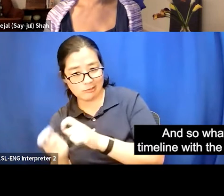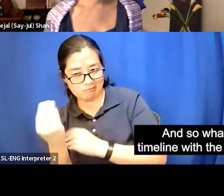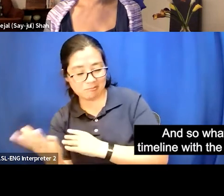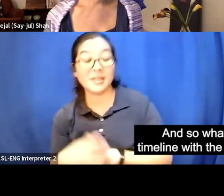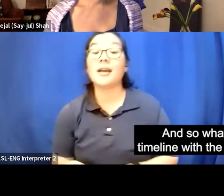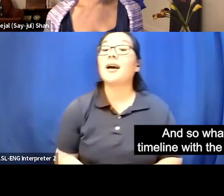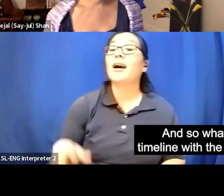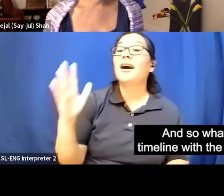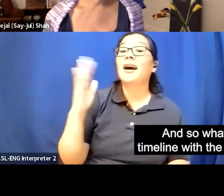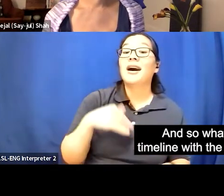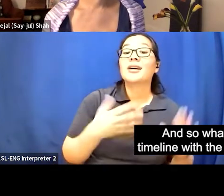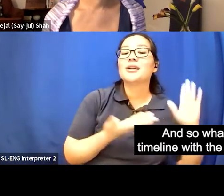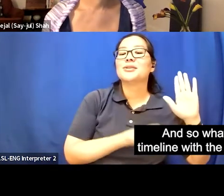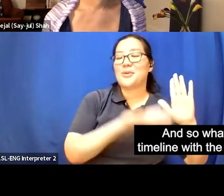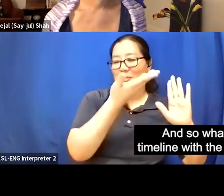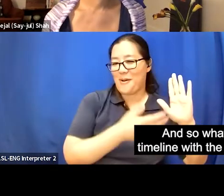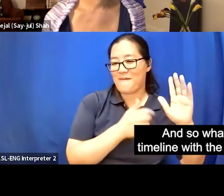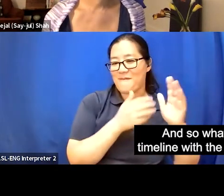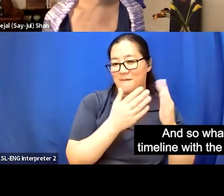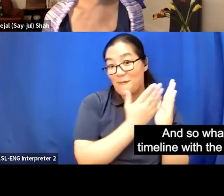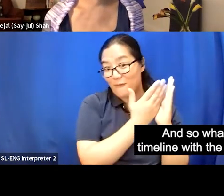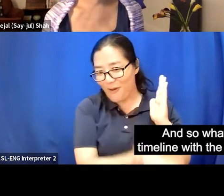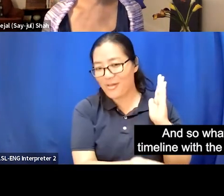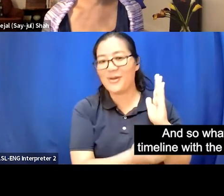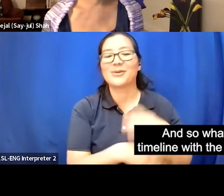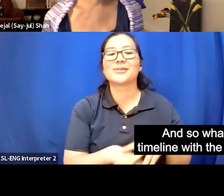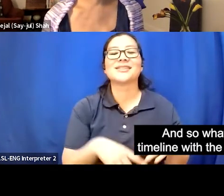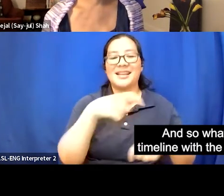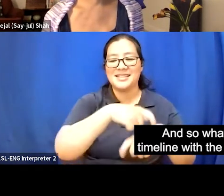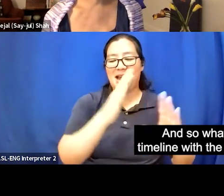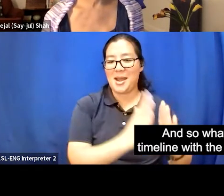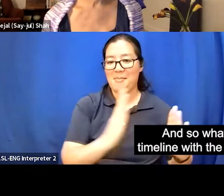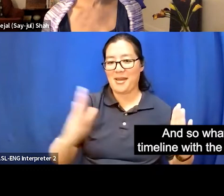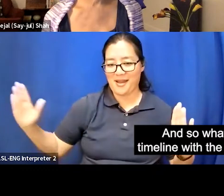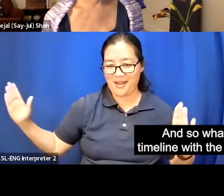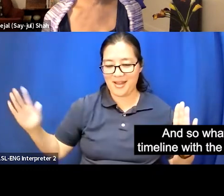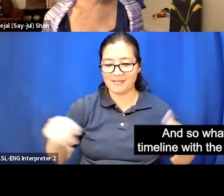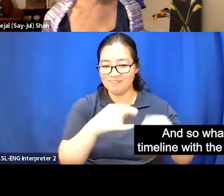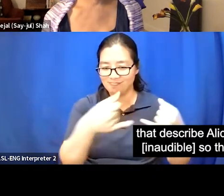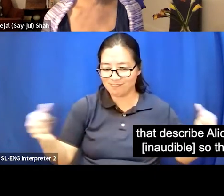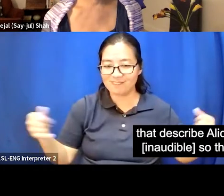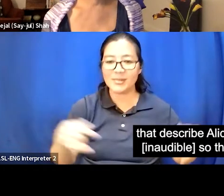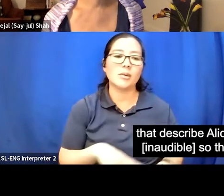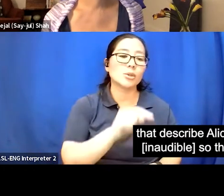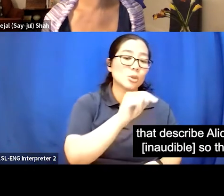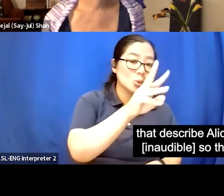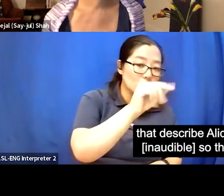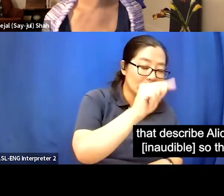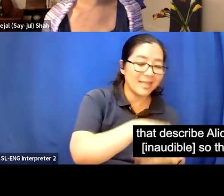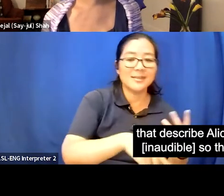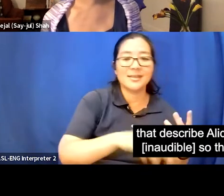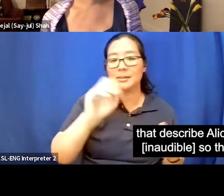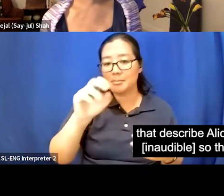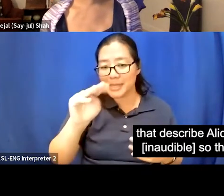And so what follows is this timeline with the tweets and memes that